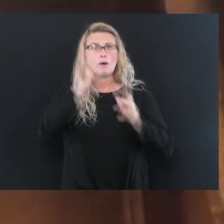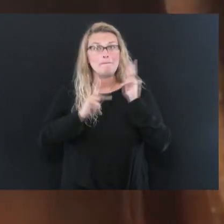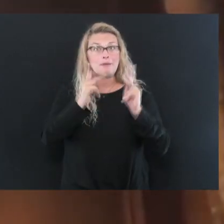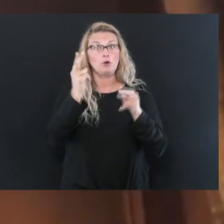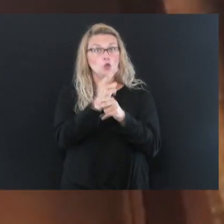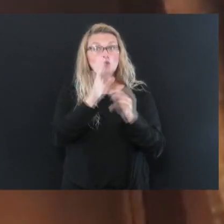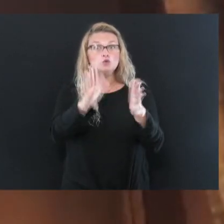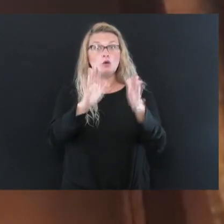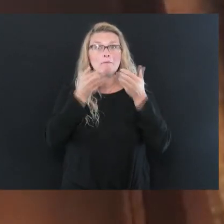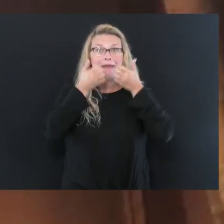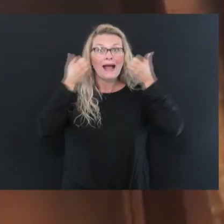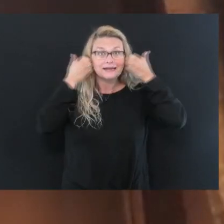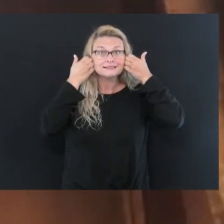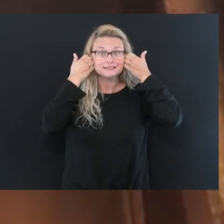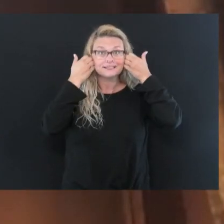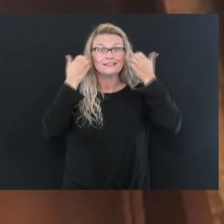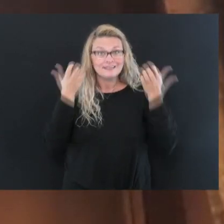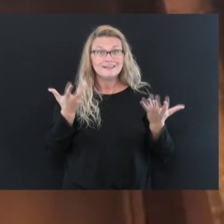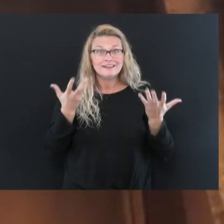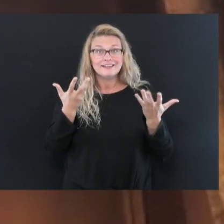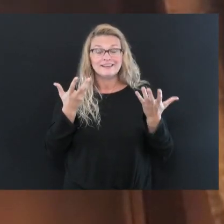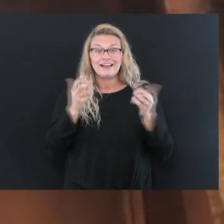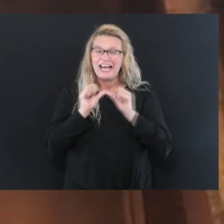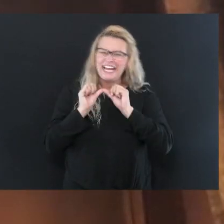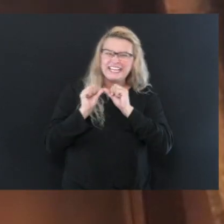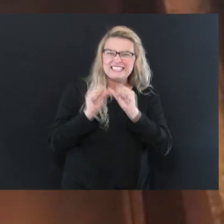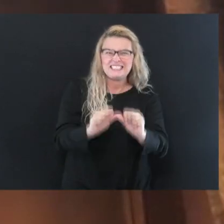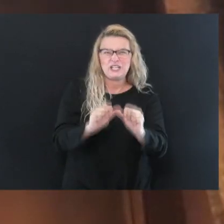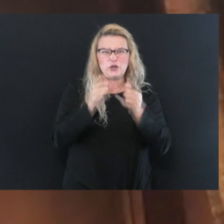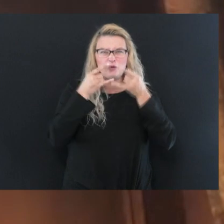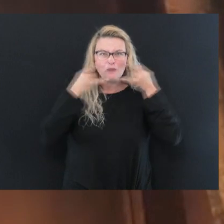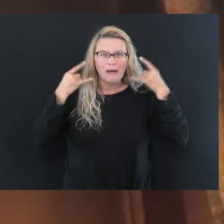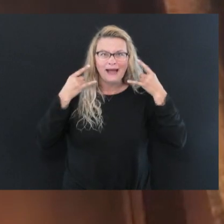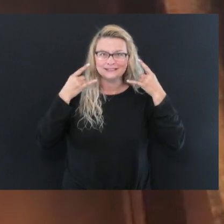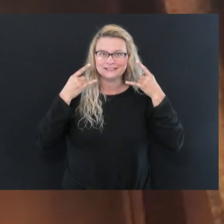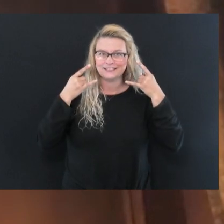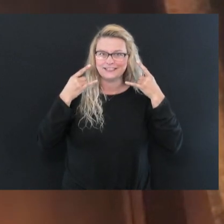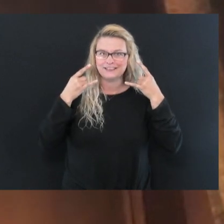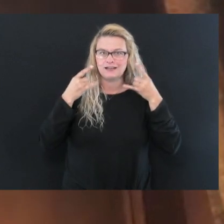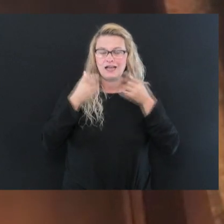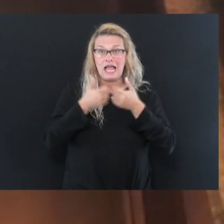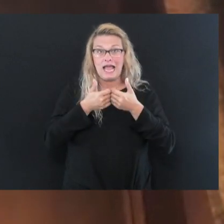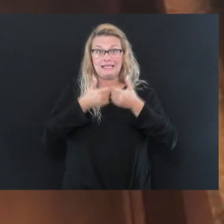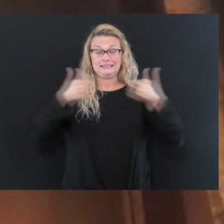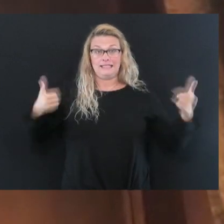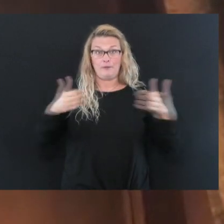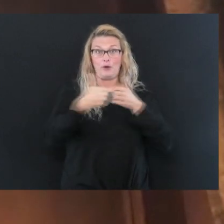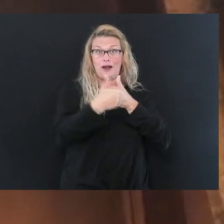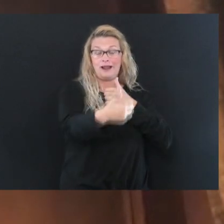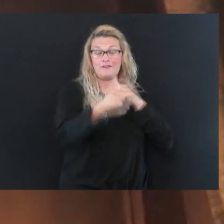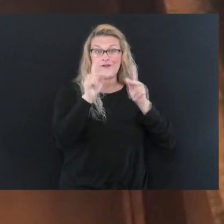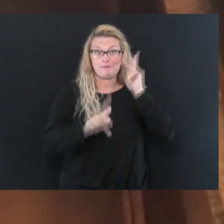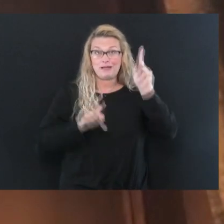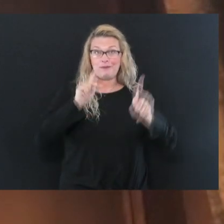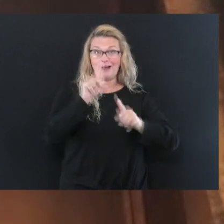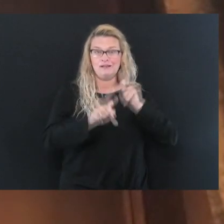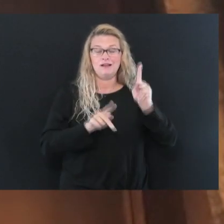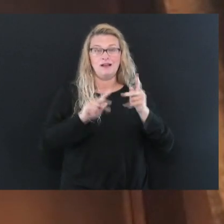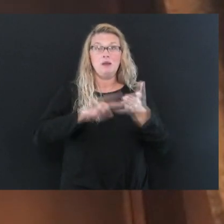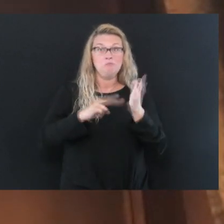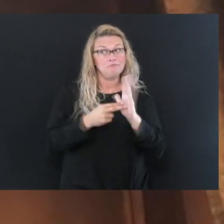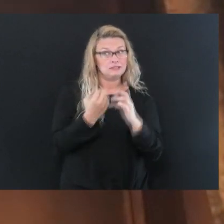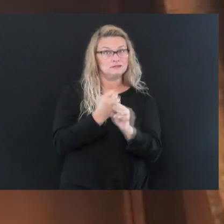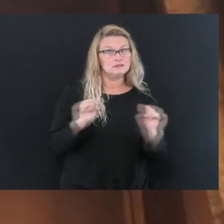and stay with mask in an environment and stay distanced between each other, it's really, really safe. So it